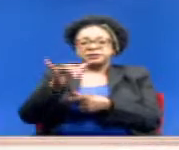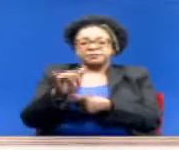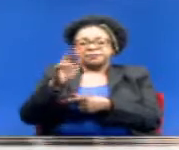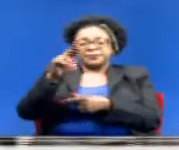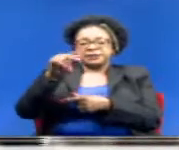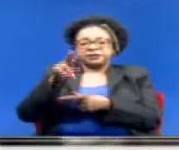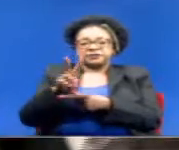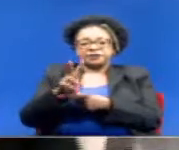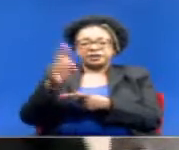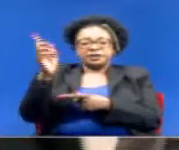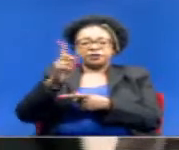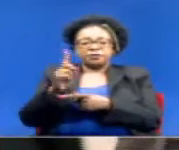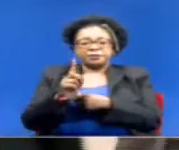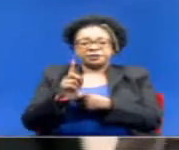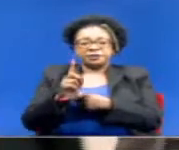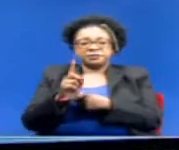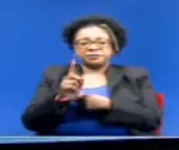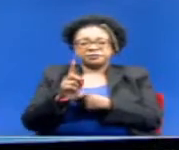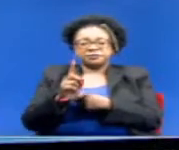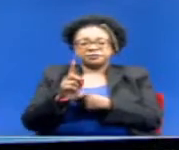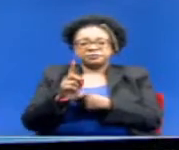TV Nairobi.